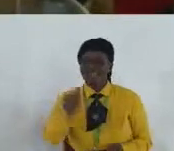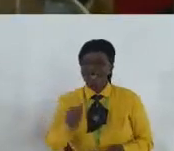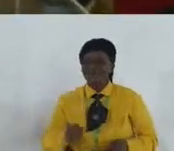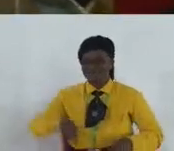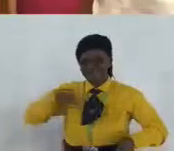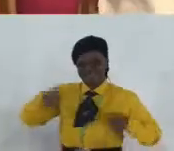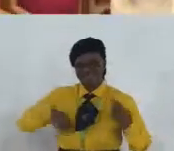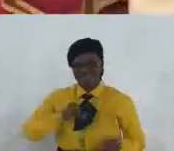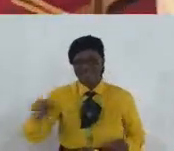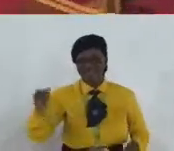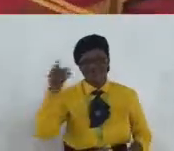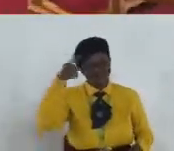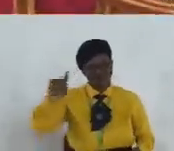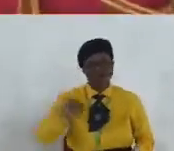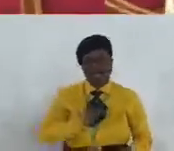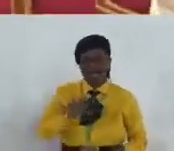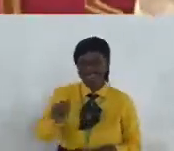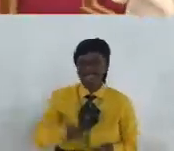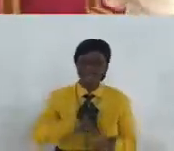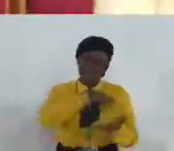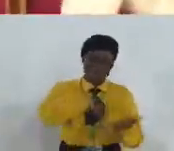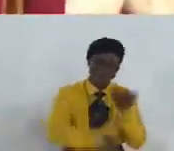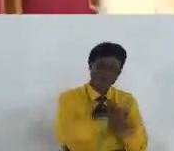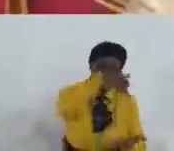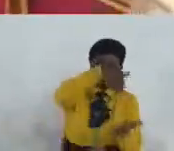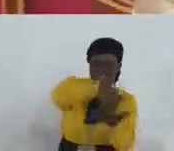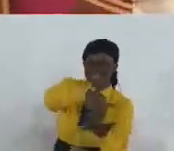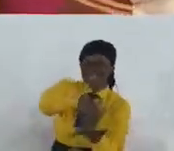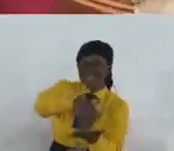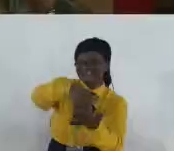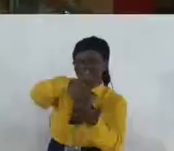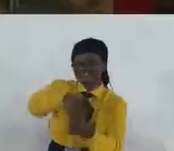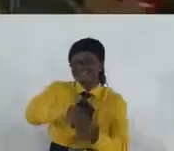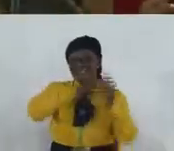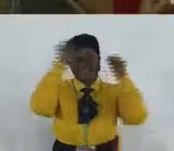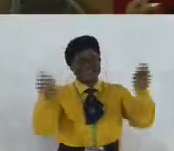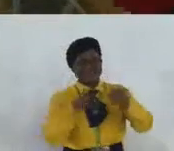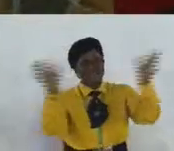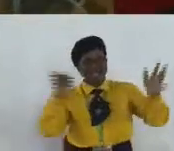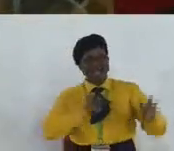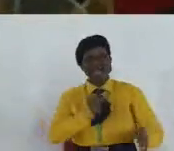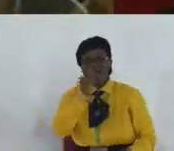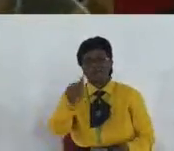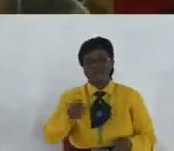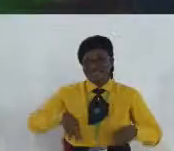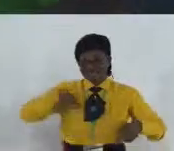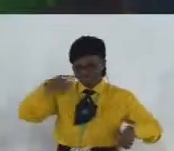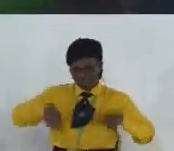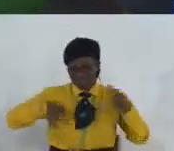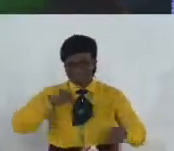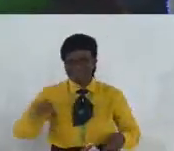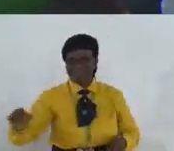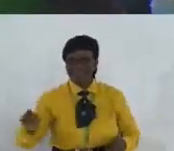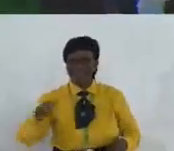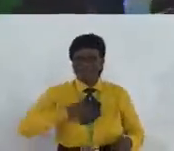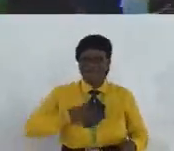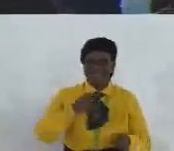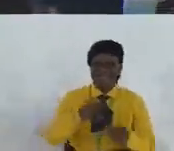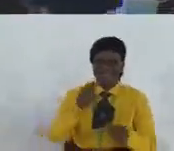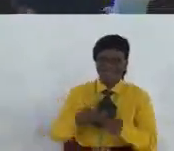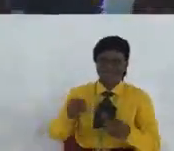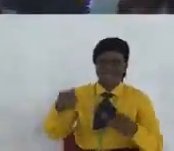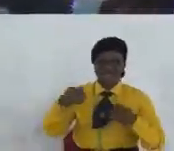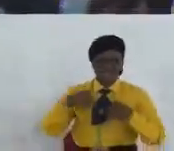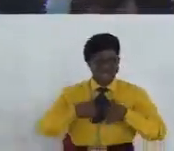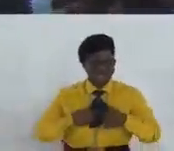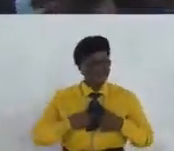I am rejoicing, for I am born again. Hallelujah. I am rejoicing, my name